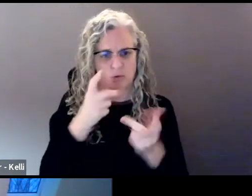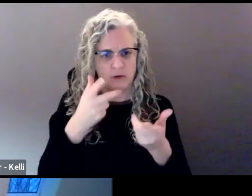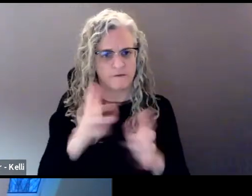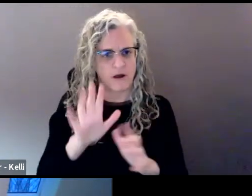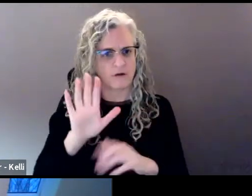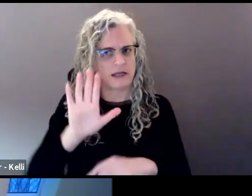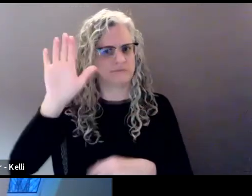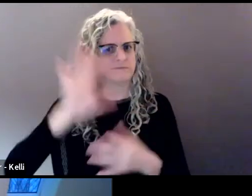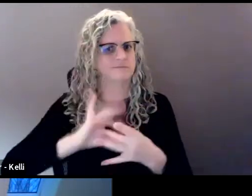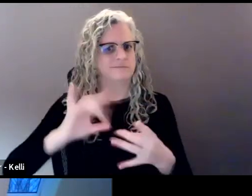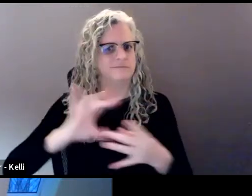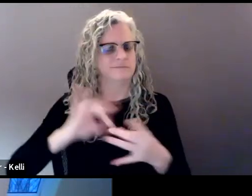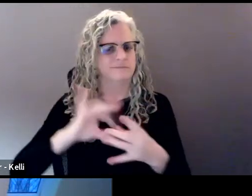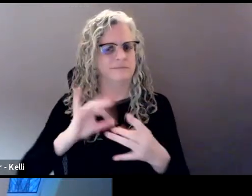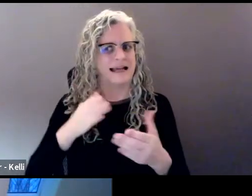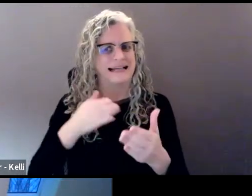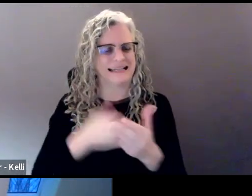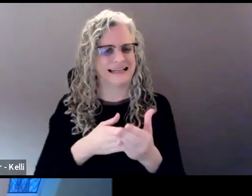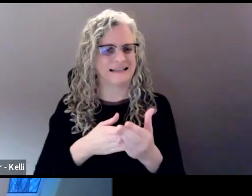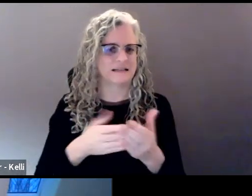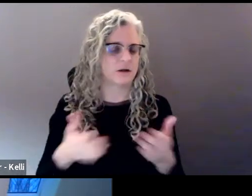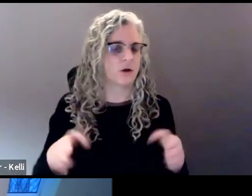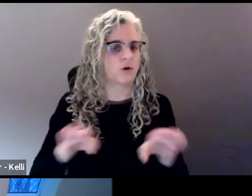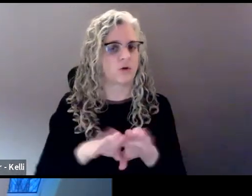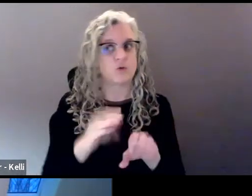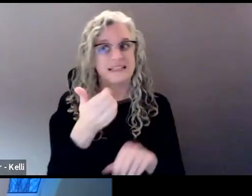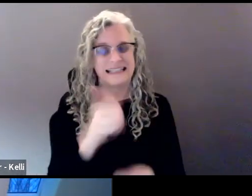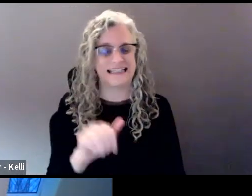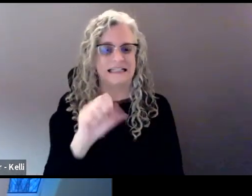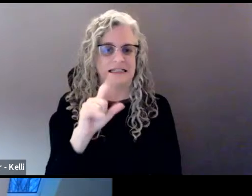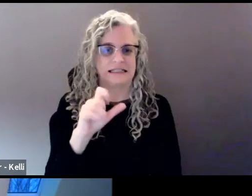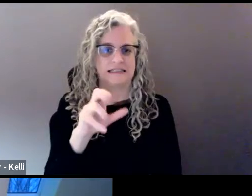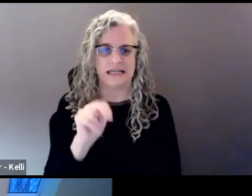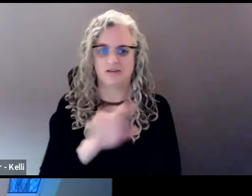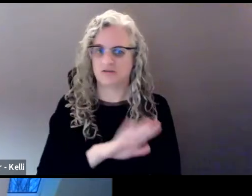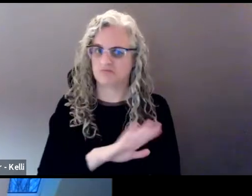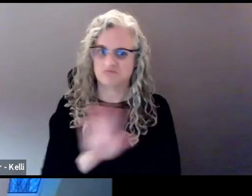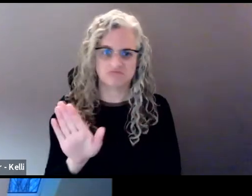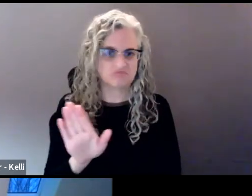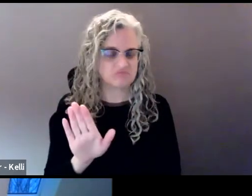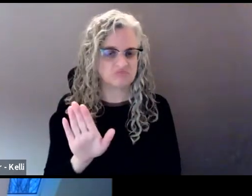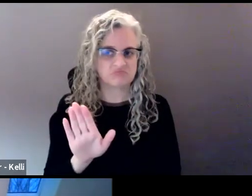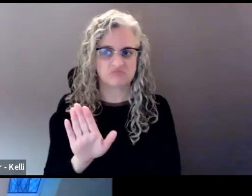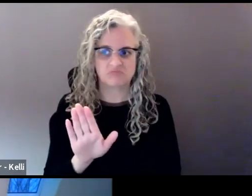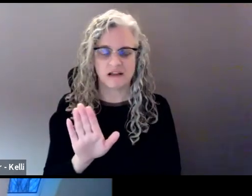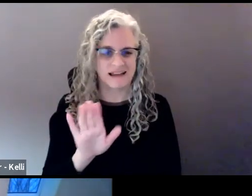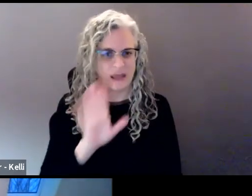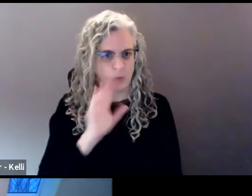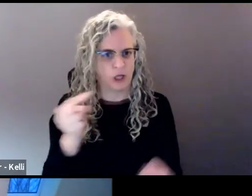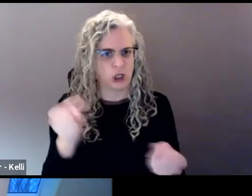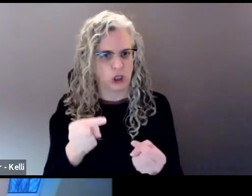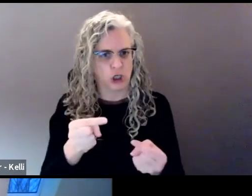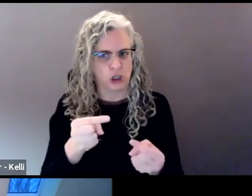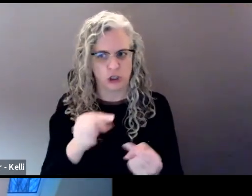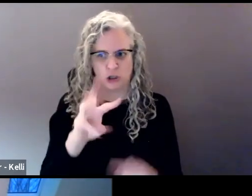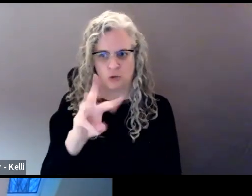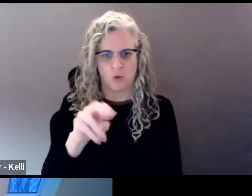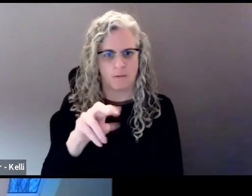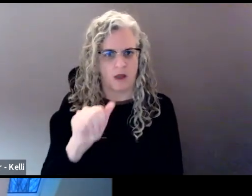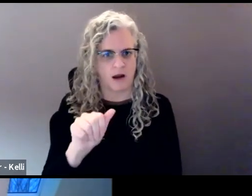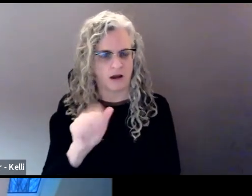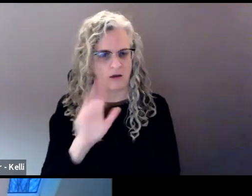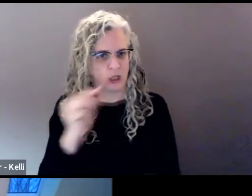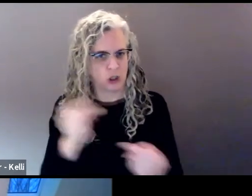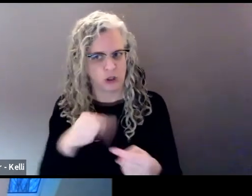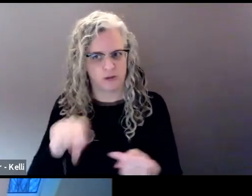against totally closing any stations as self-defeating and putting